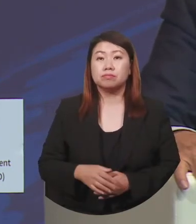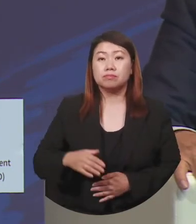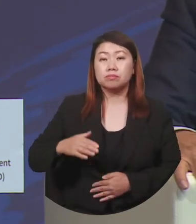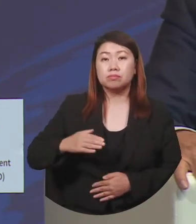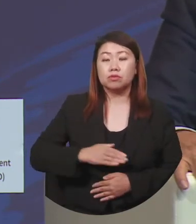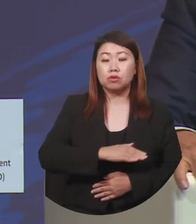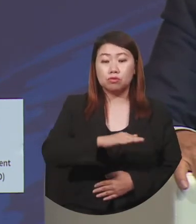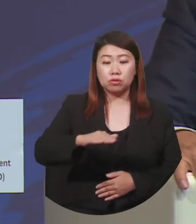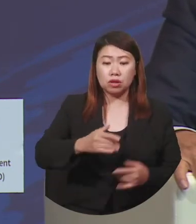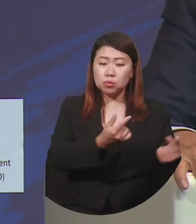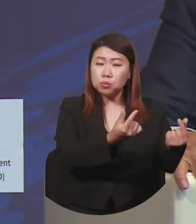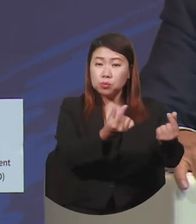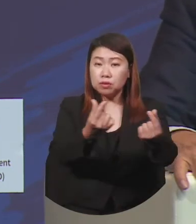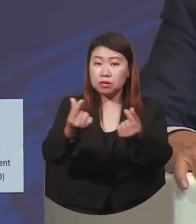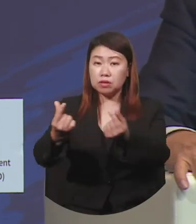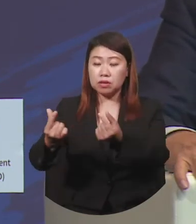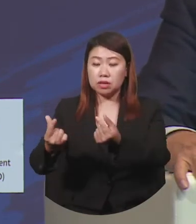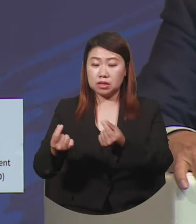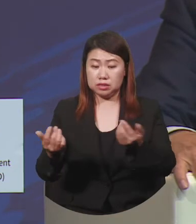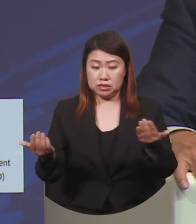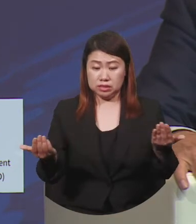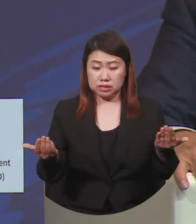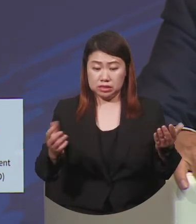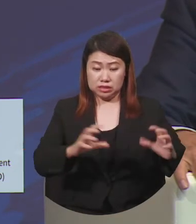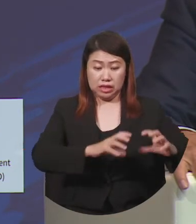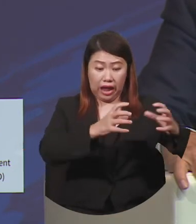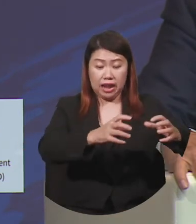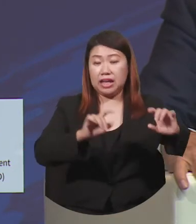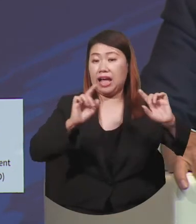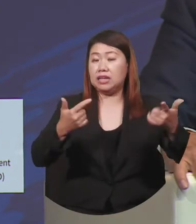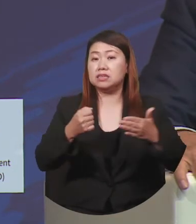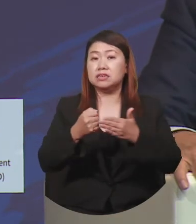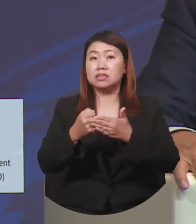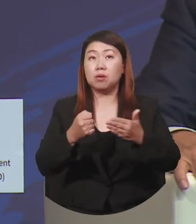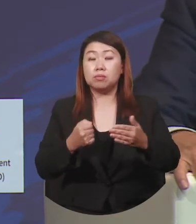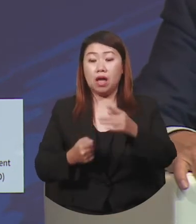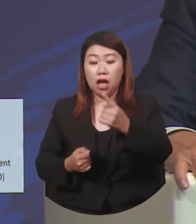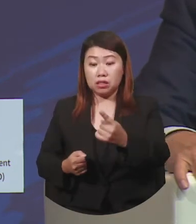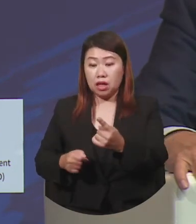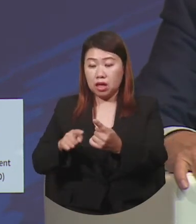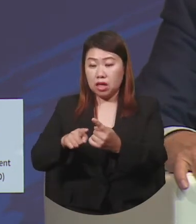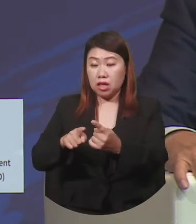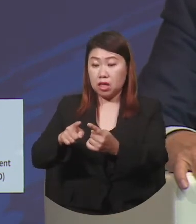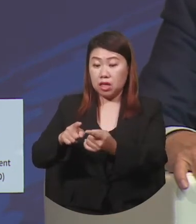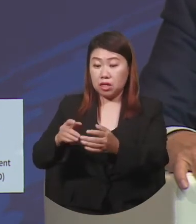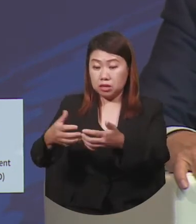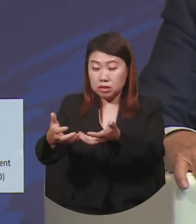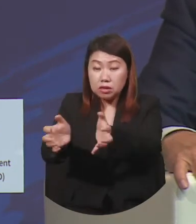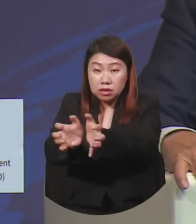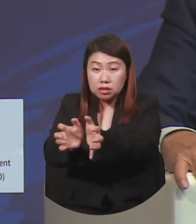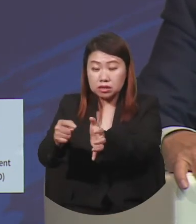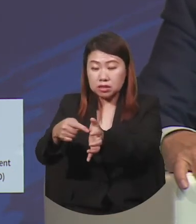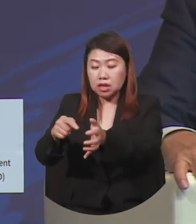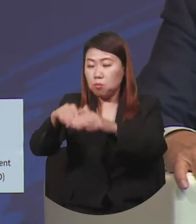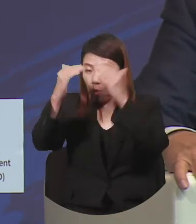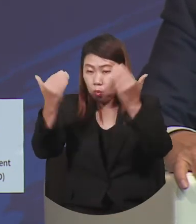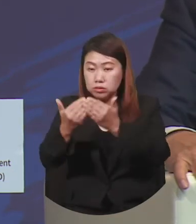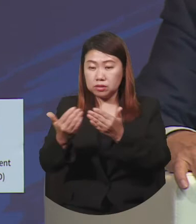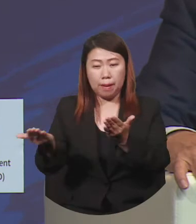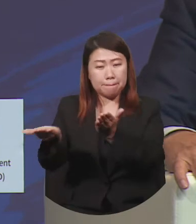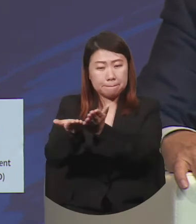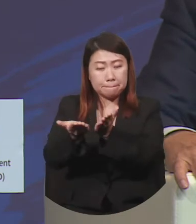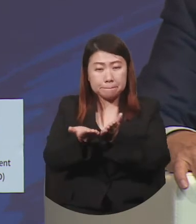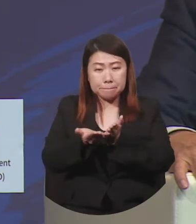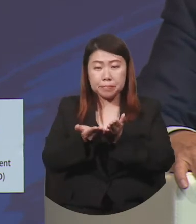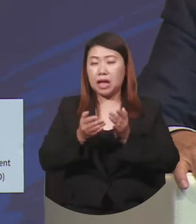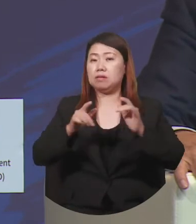is no one size fits all. And so, I think having the higher level conversations does have an impact, but that usually takes